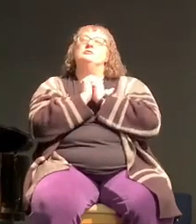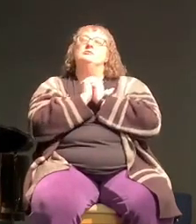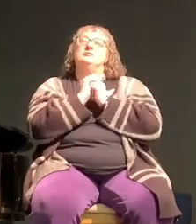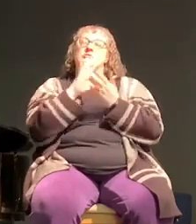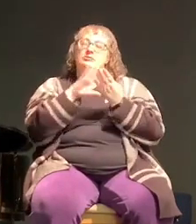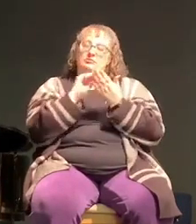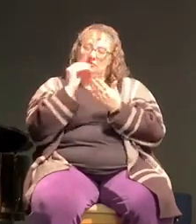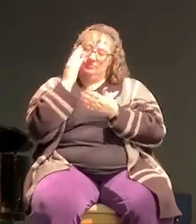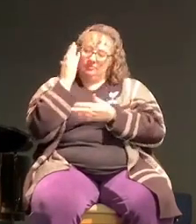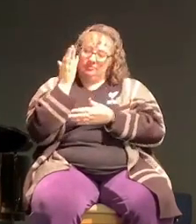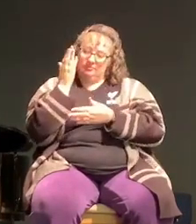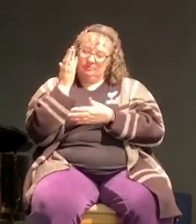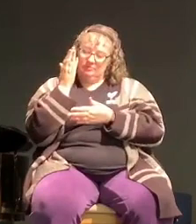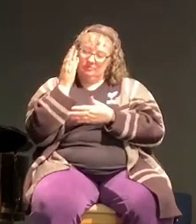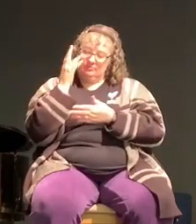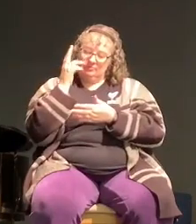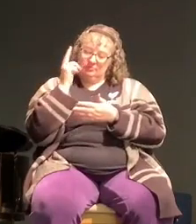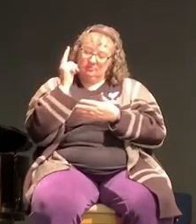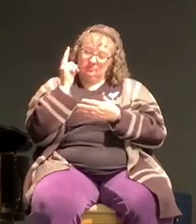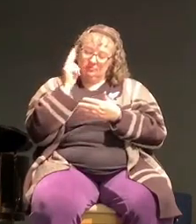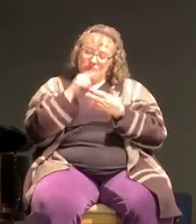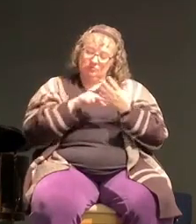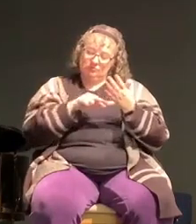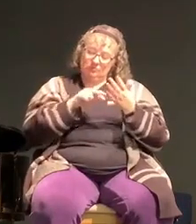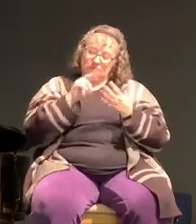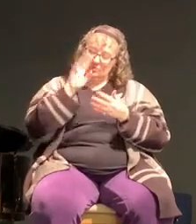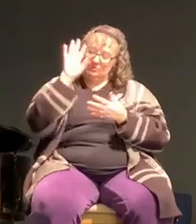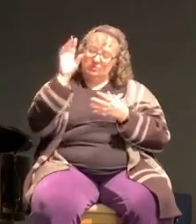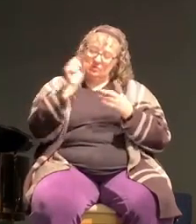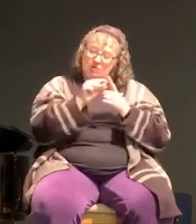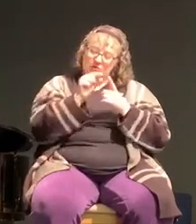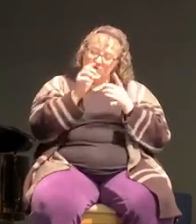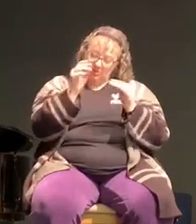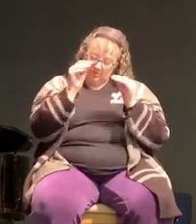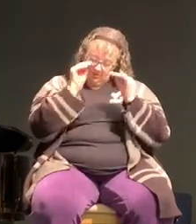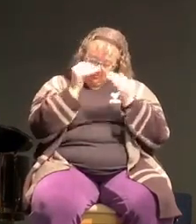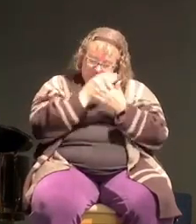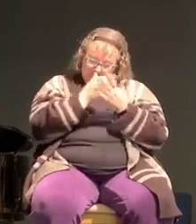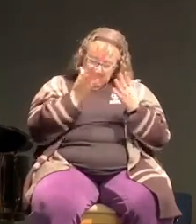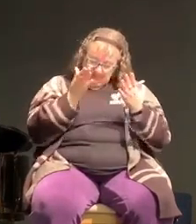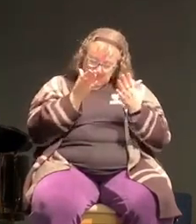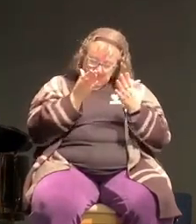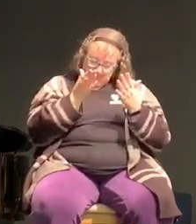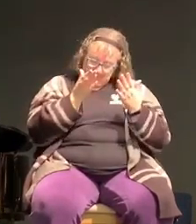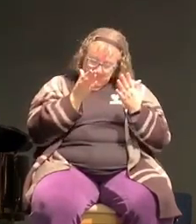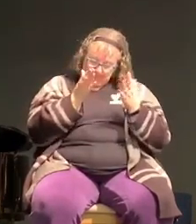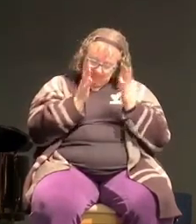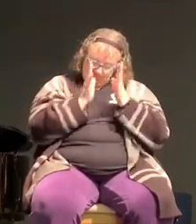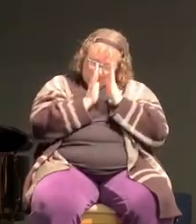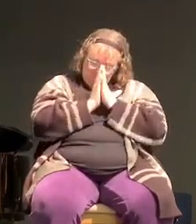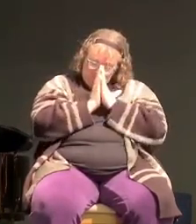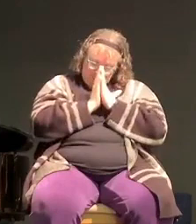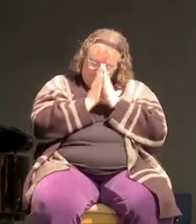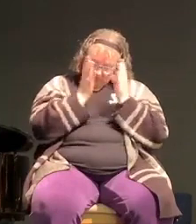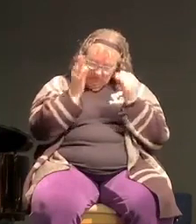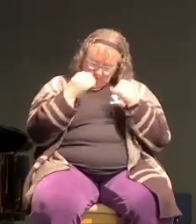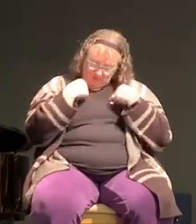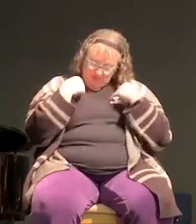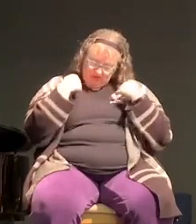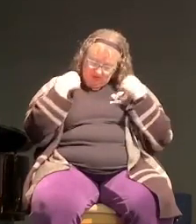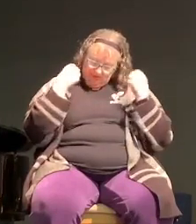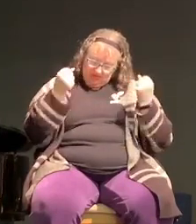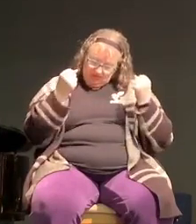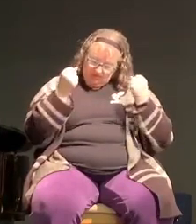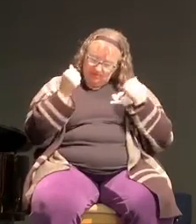about you, to read in your word, to teach us. I pray that you can give us the courage